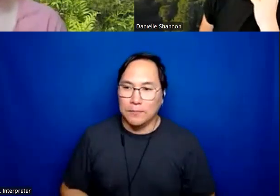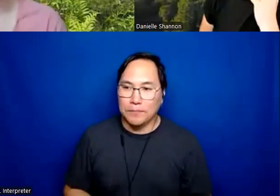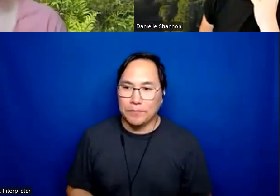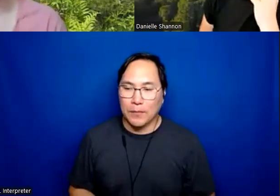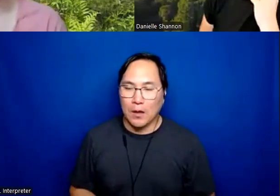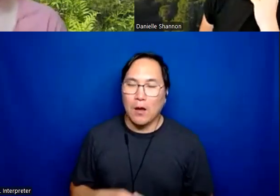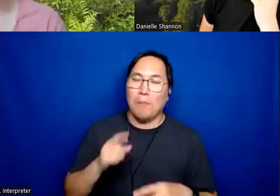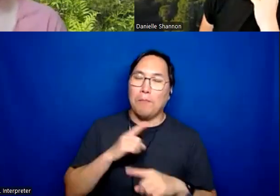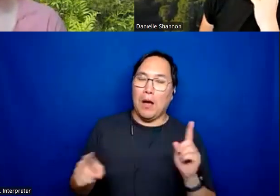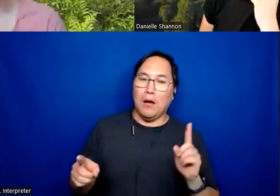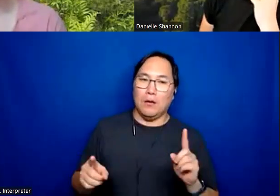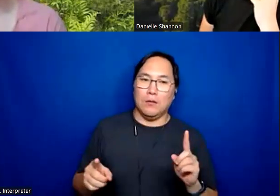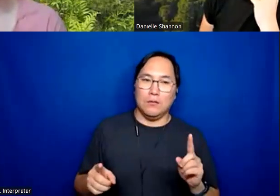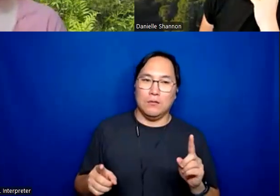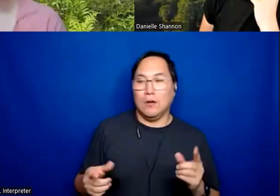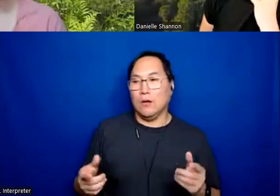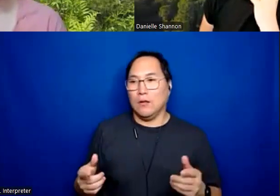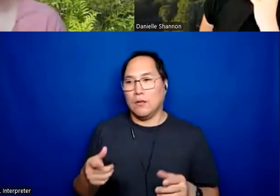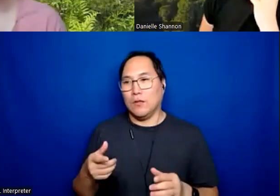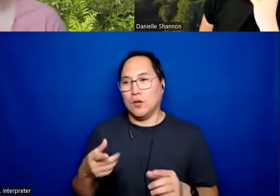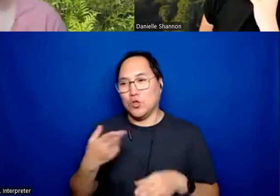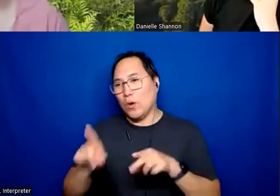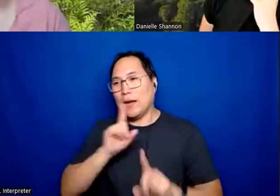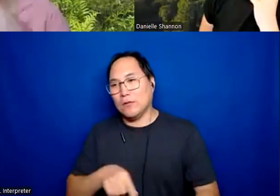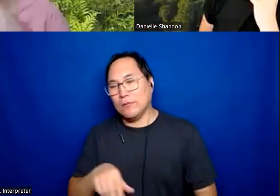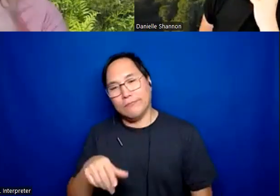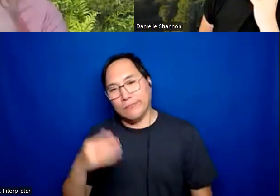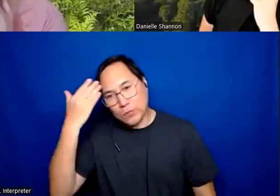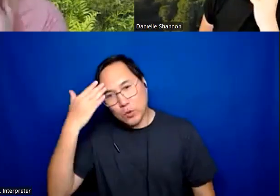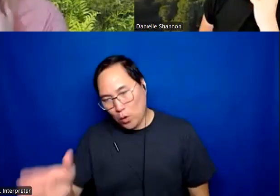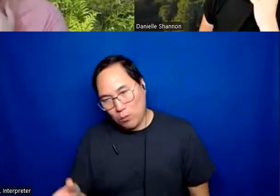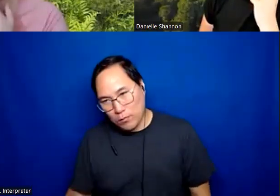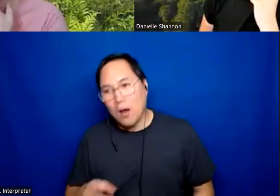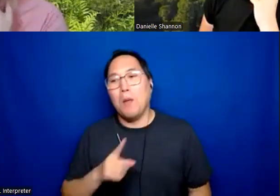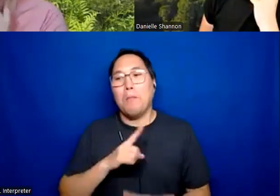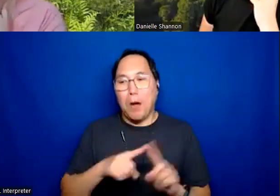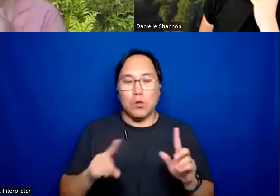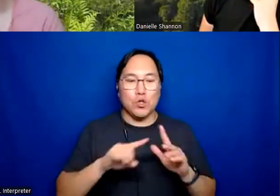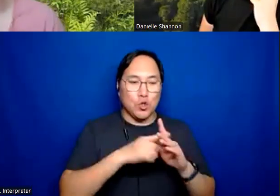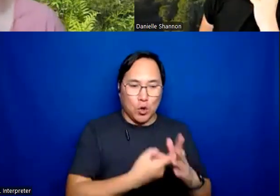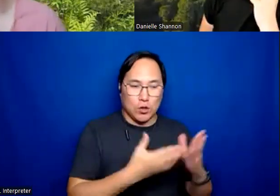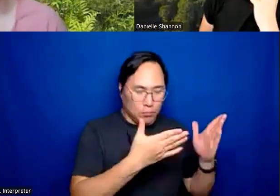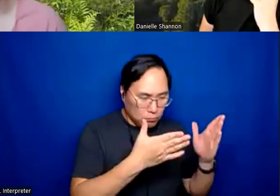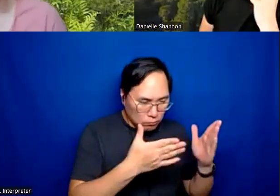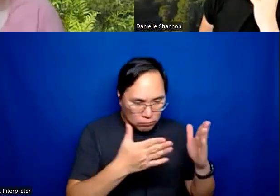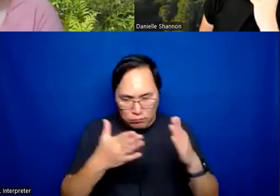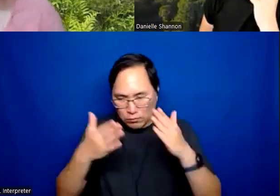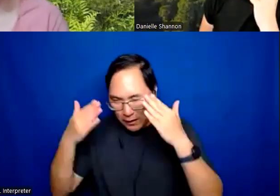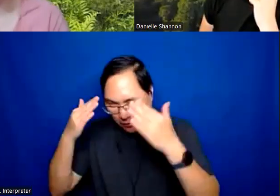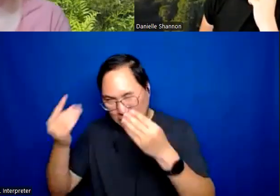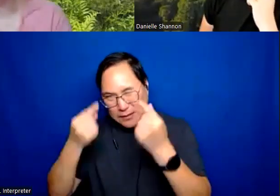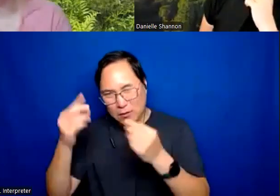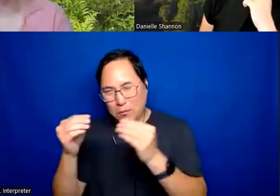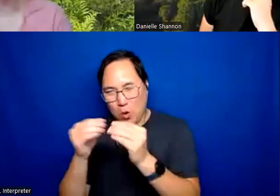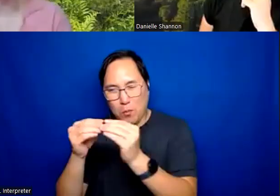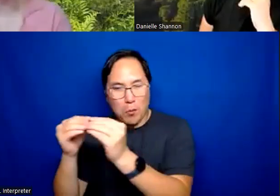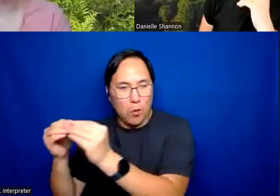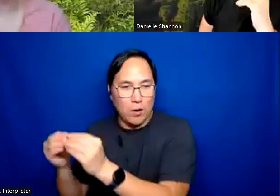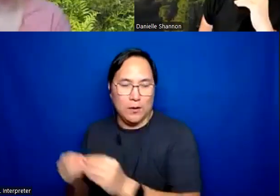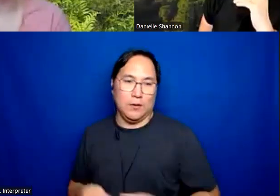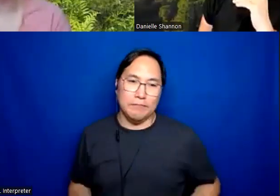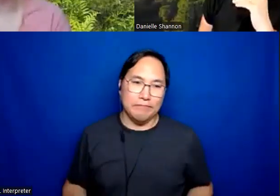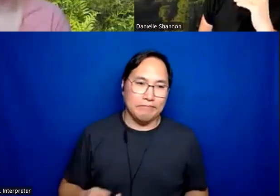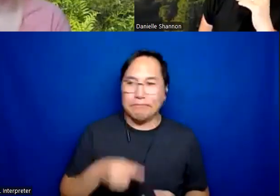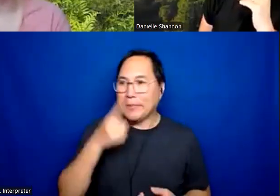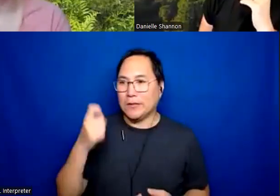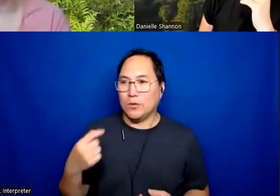think it's sort of the non-answer to your question. I don't know, but I think we're headed sort of in the direction of thinking a little bit more about those things for a variety of reasons, not least because